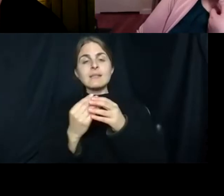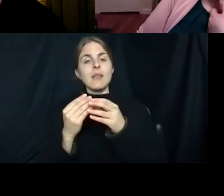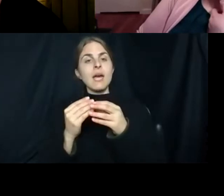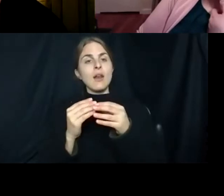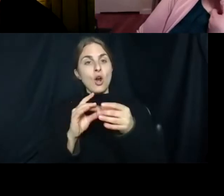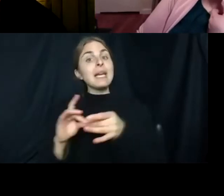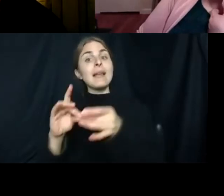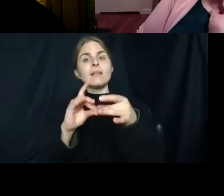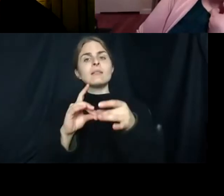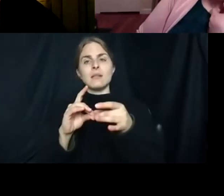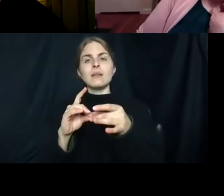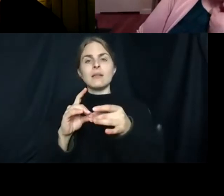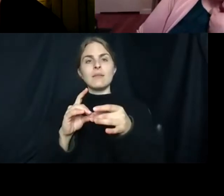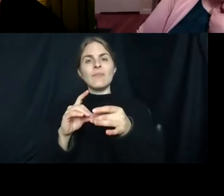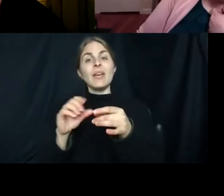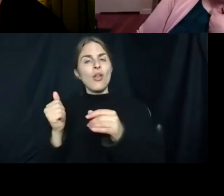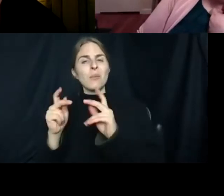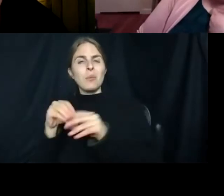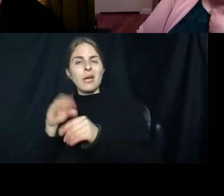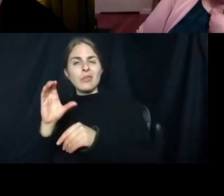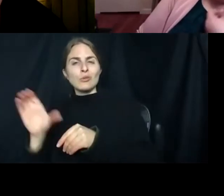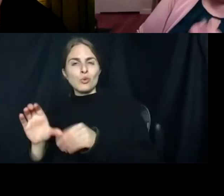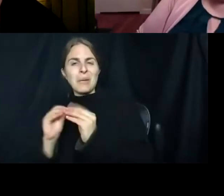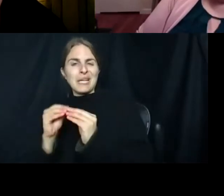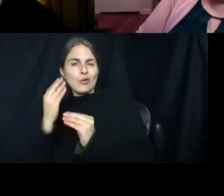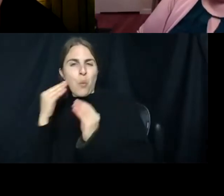other people in this Zoom know more about it than I do, but